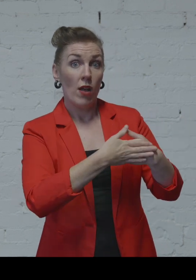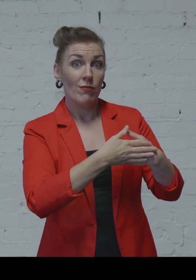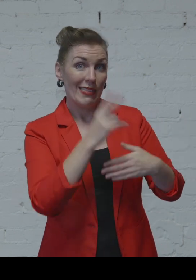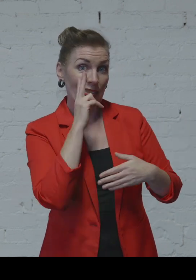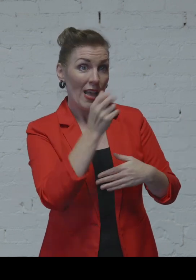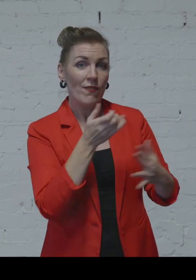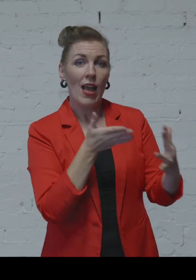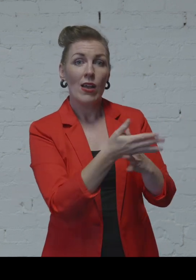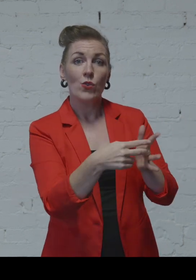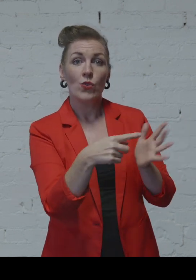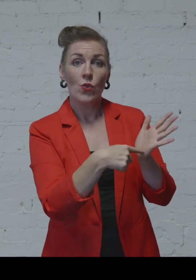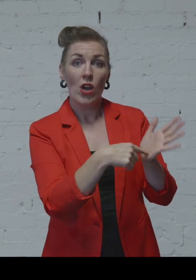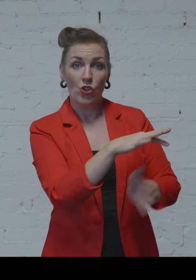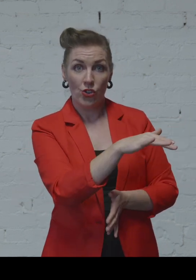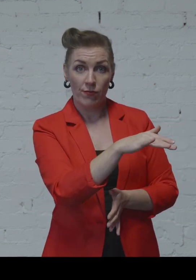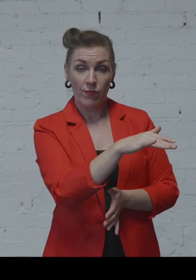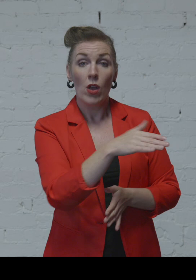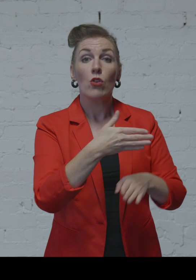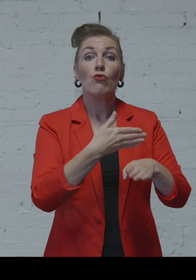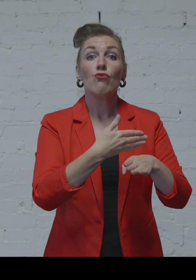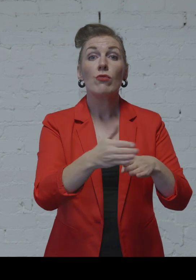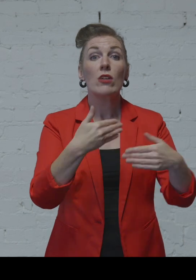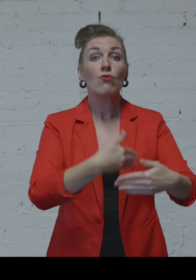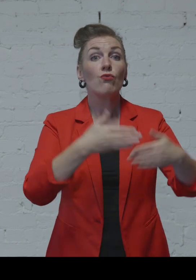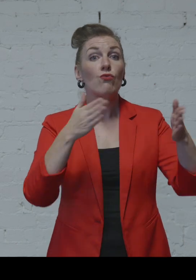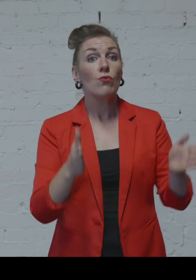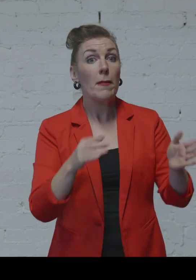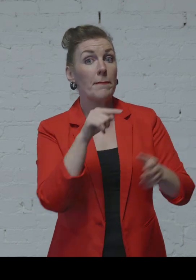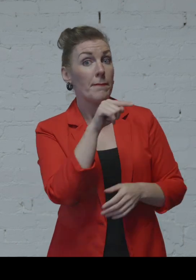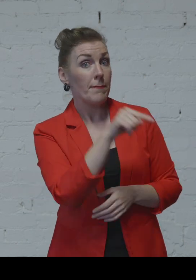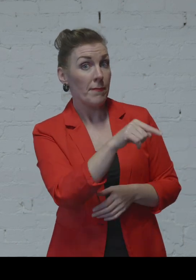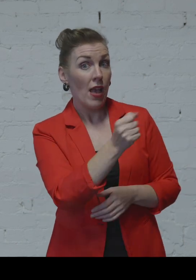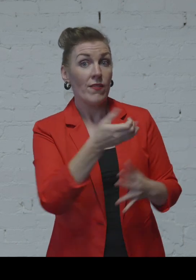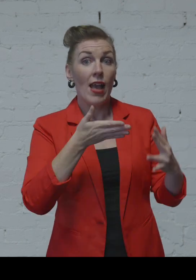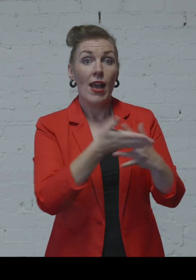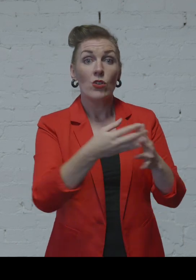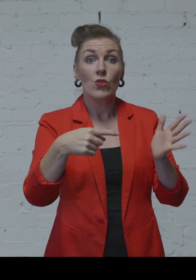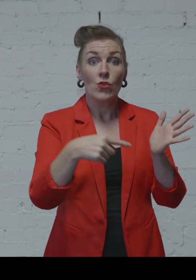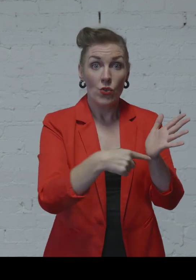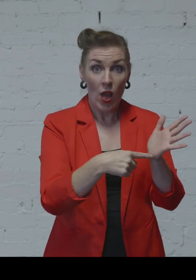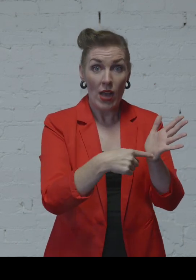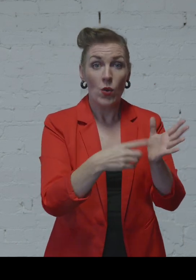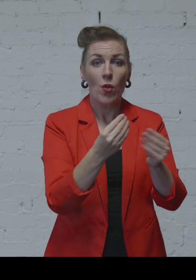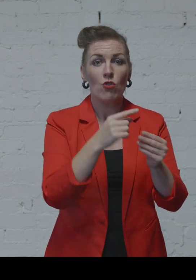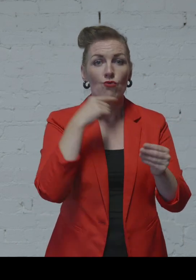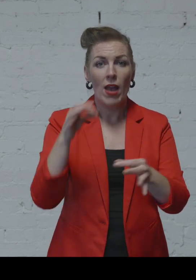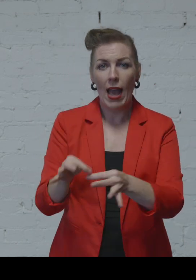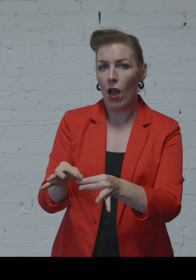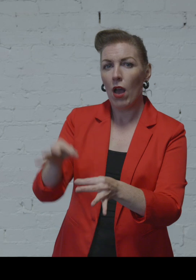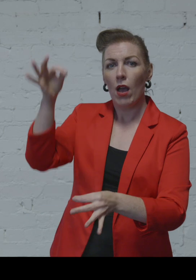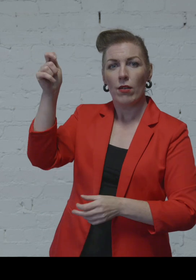find an accessible toilet and the green room and dressing room. The accessible toilet has a red emergency cord and an emergency push